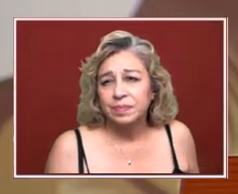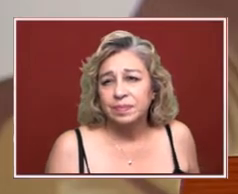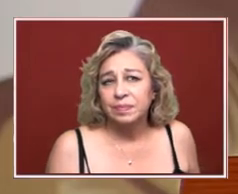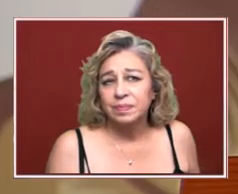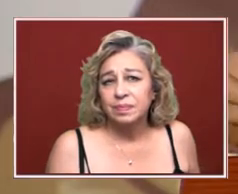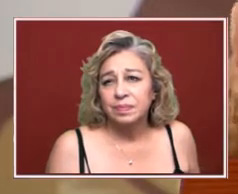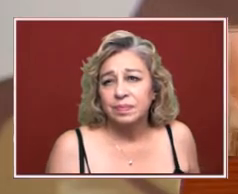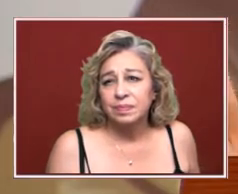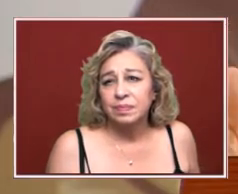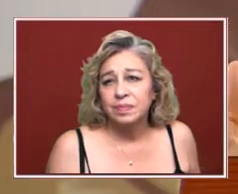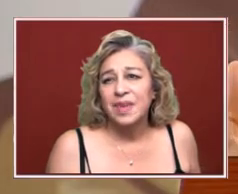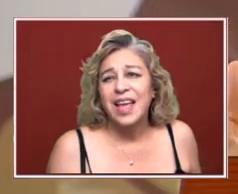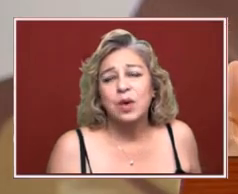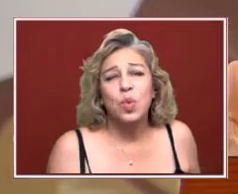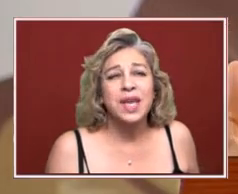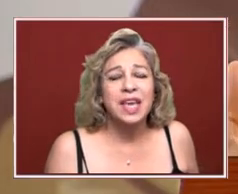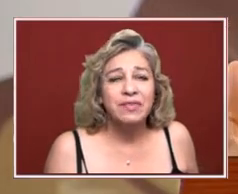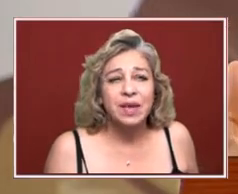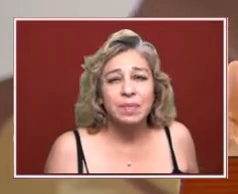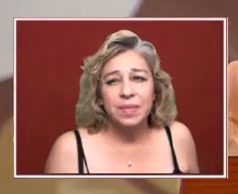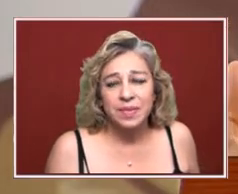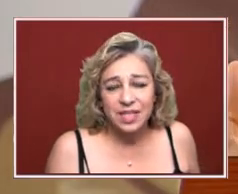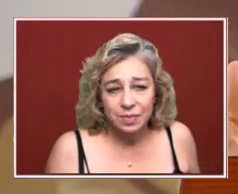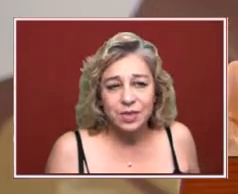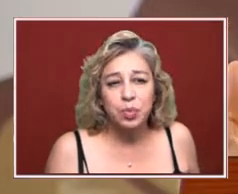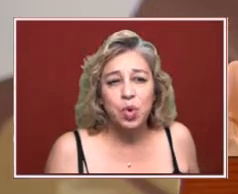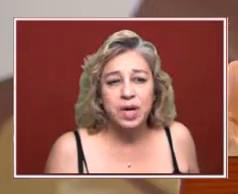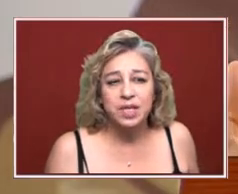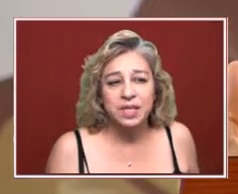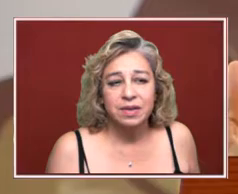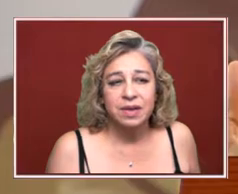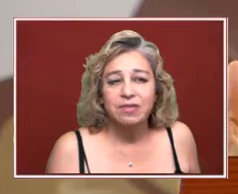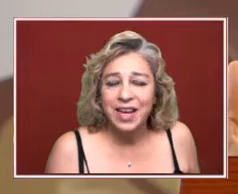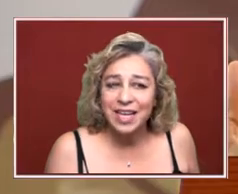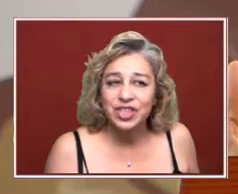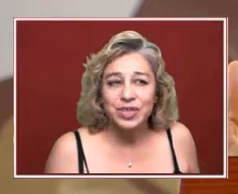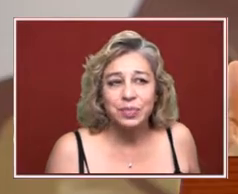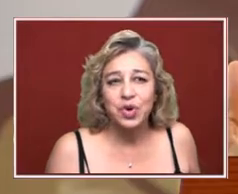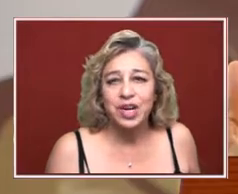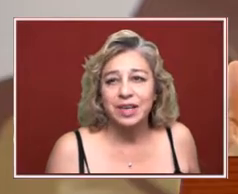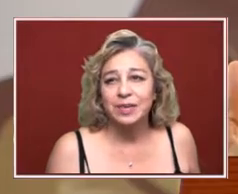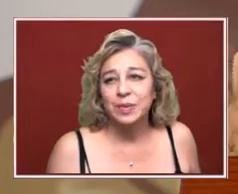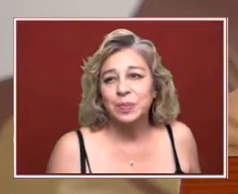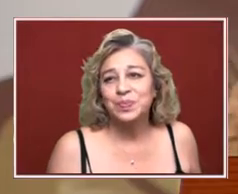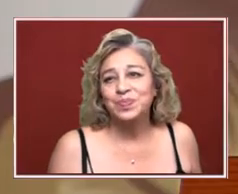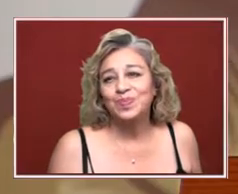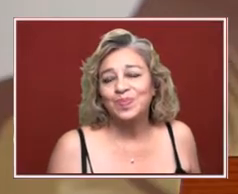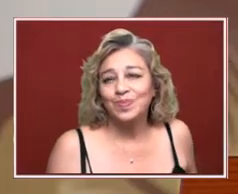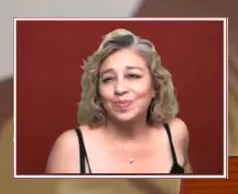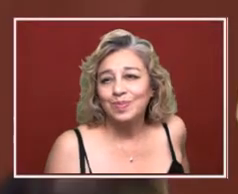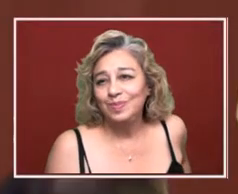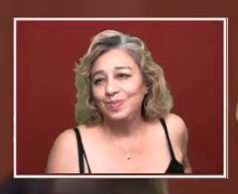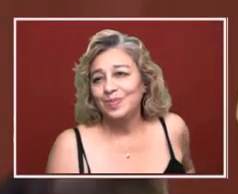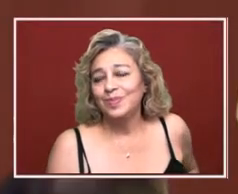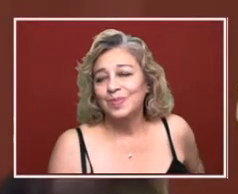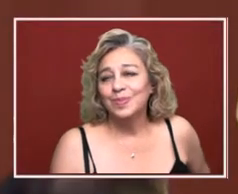un apoyo. And we give them some support, financial support.